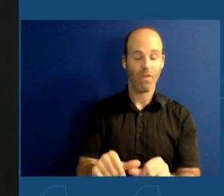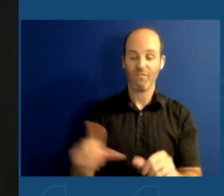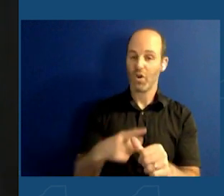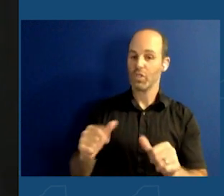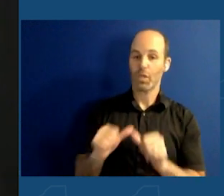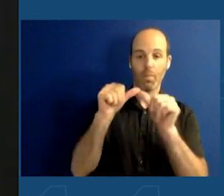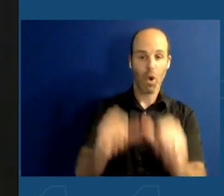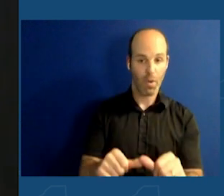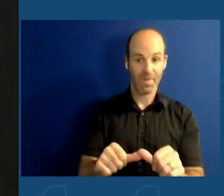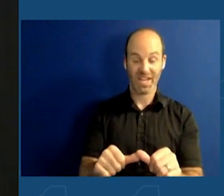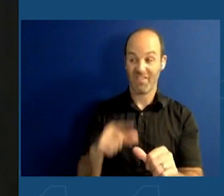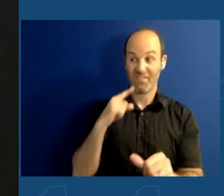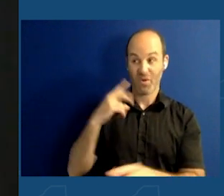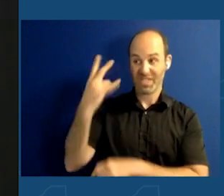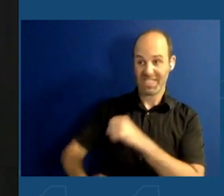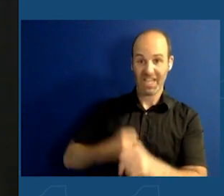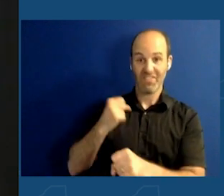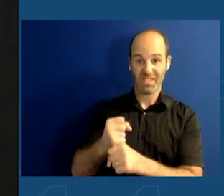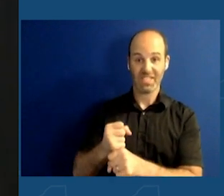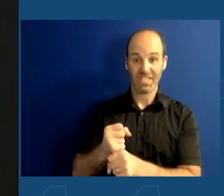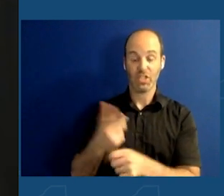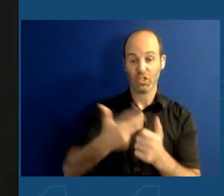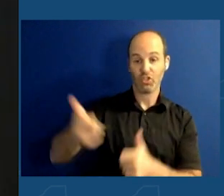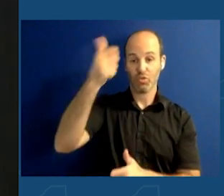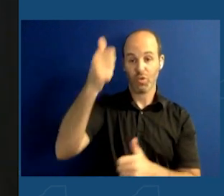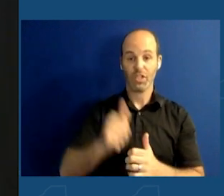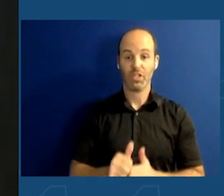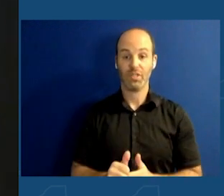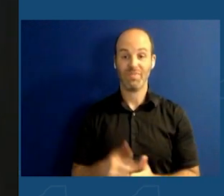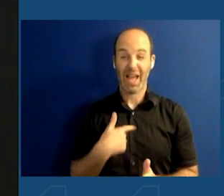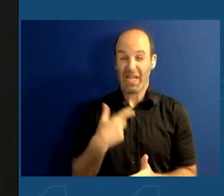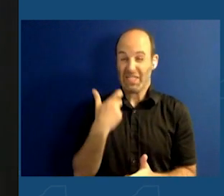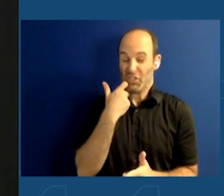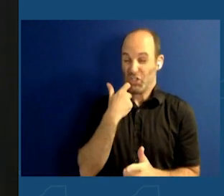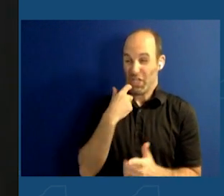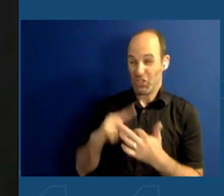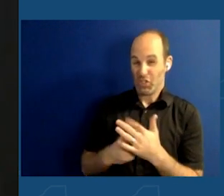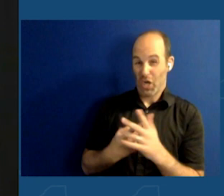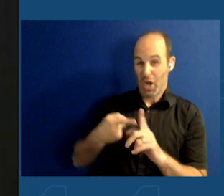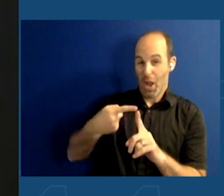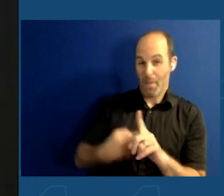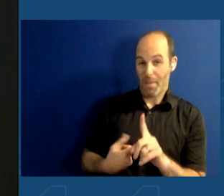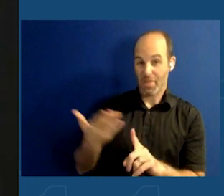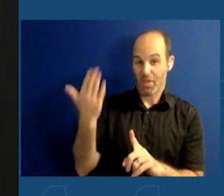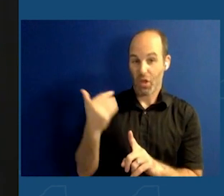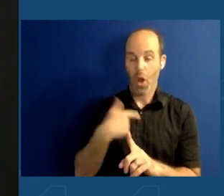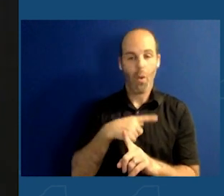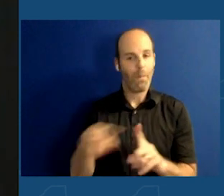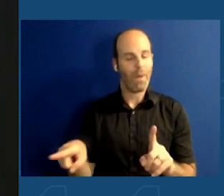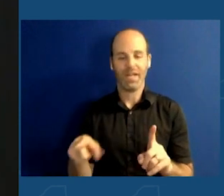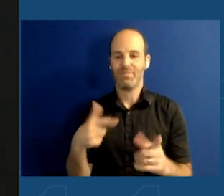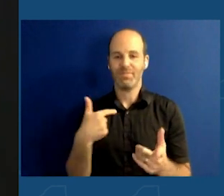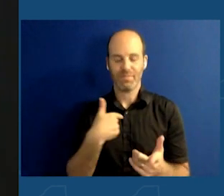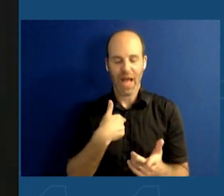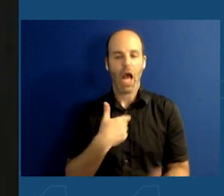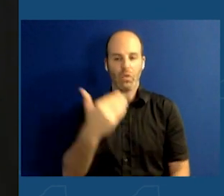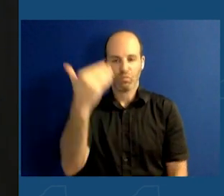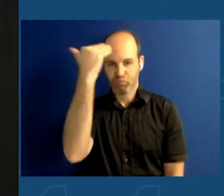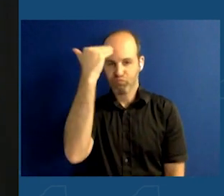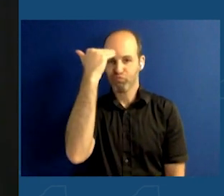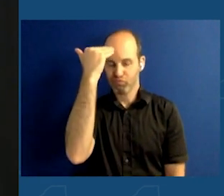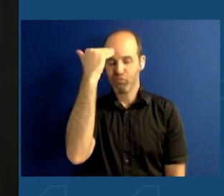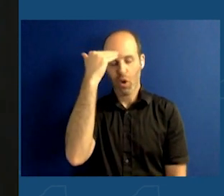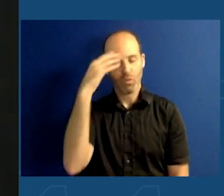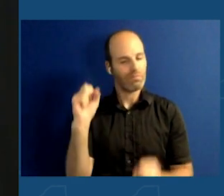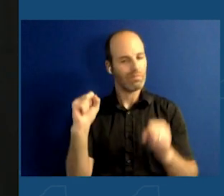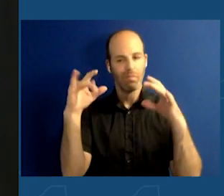I have been on the job for just a little over a month. But in that time, I am no stranger to the incredible work that